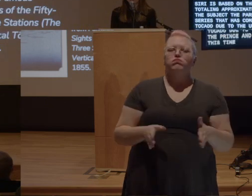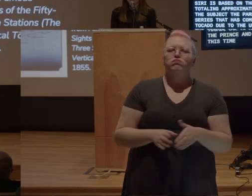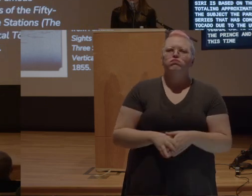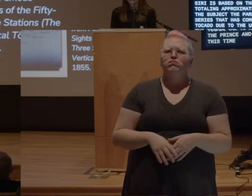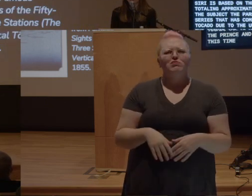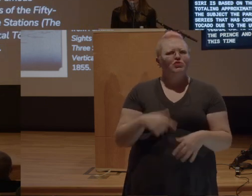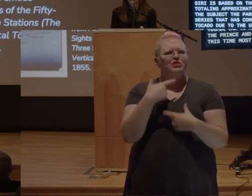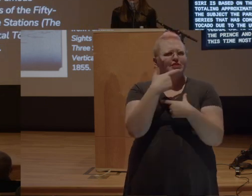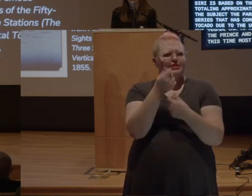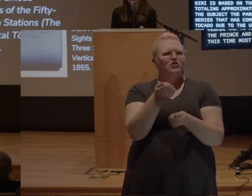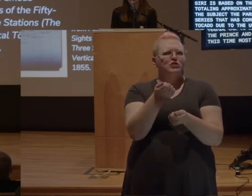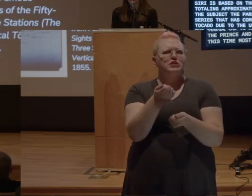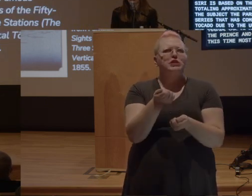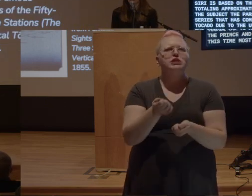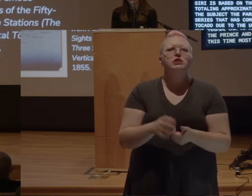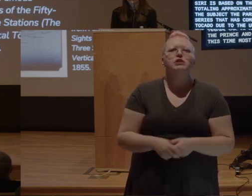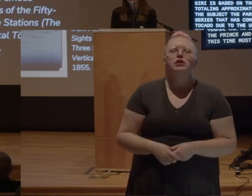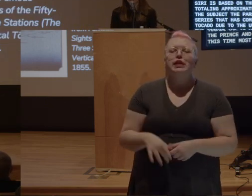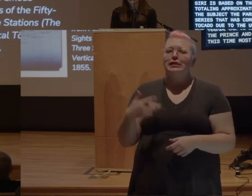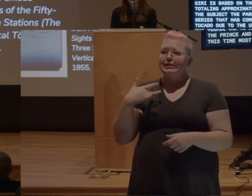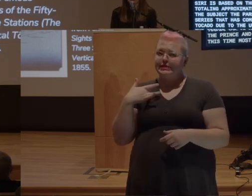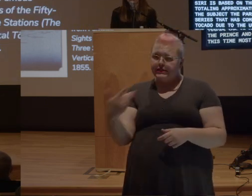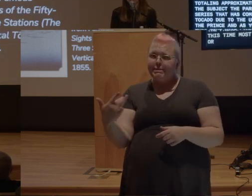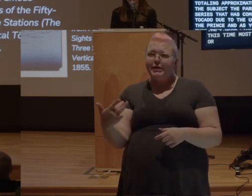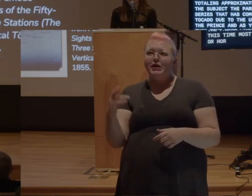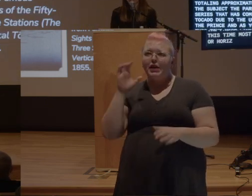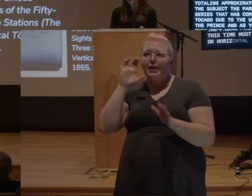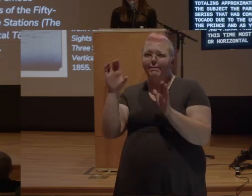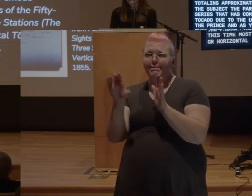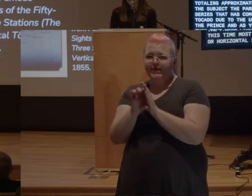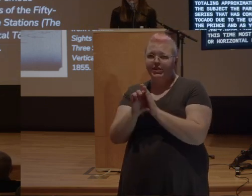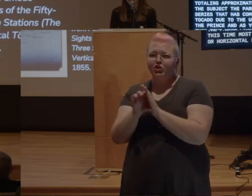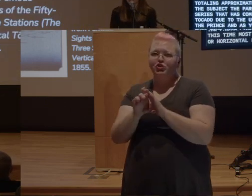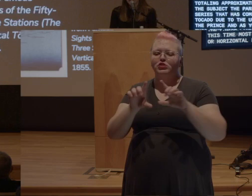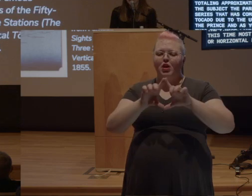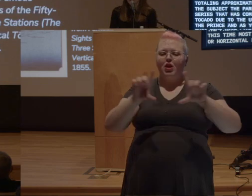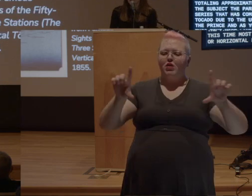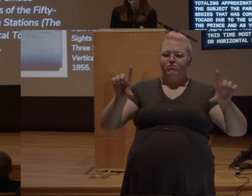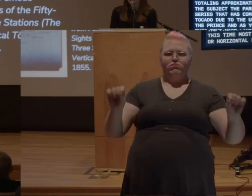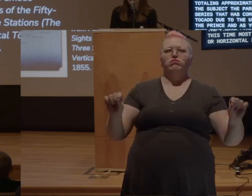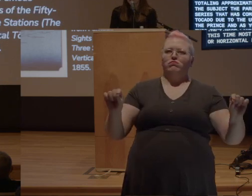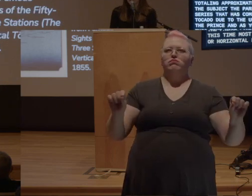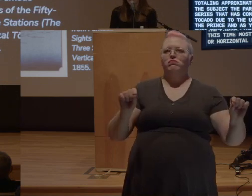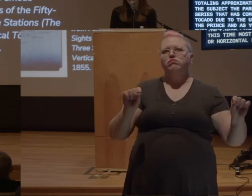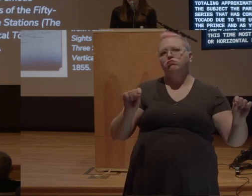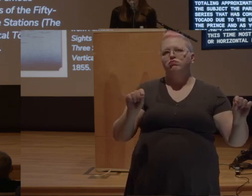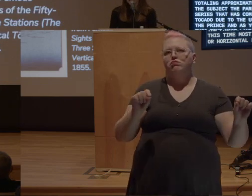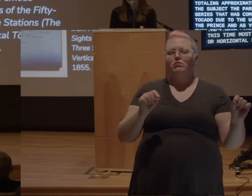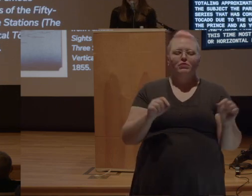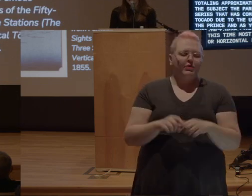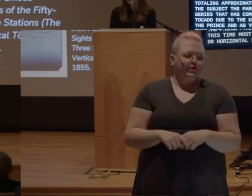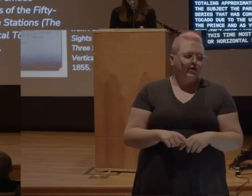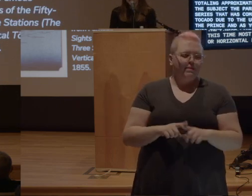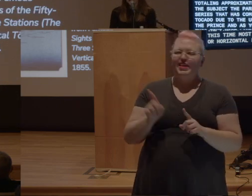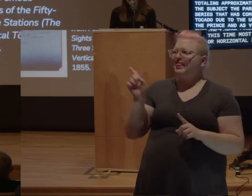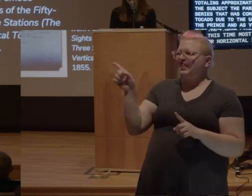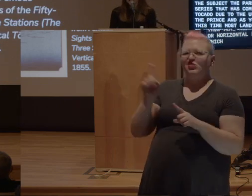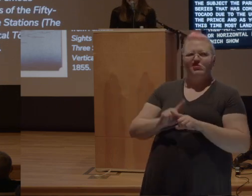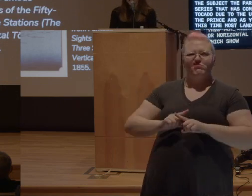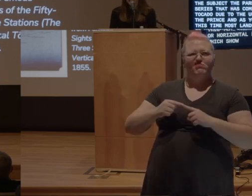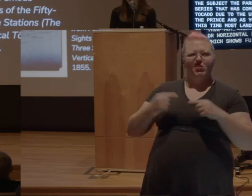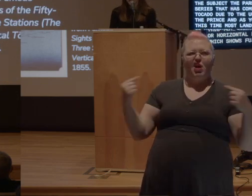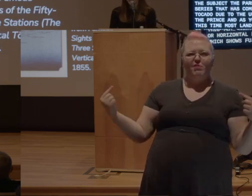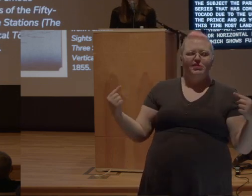most landscape prints are in landscape or horizontal format. So the image on the left, which shows